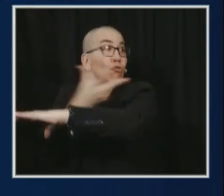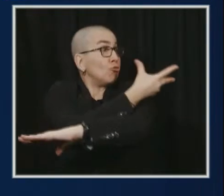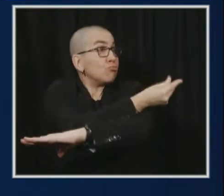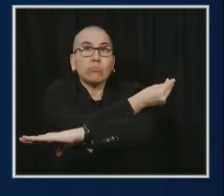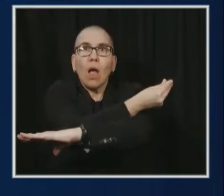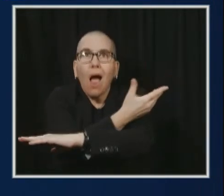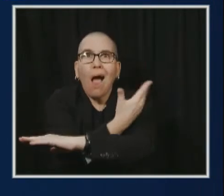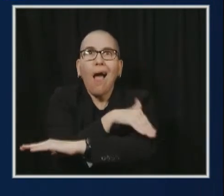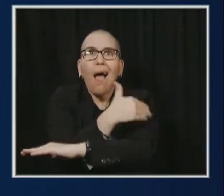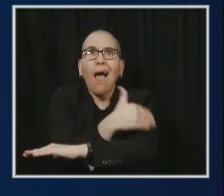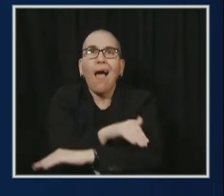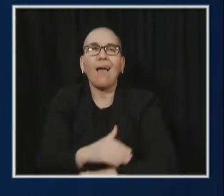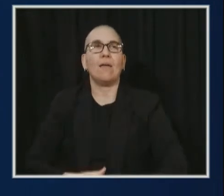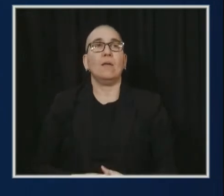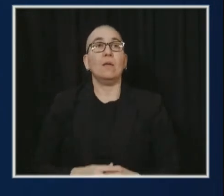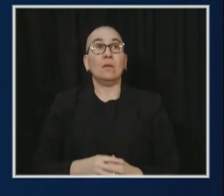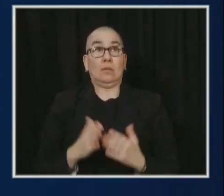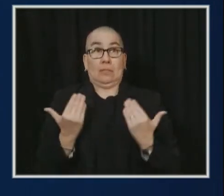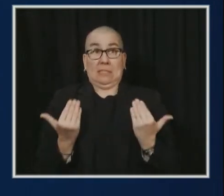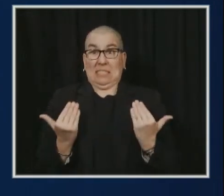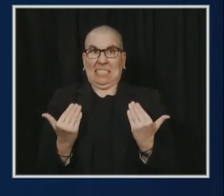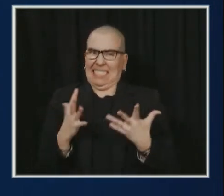thing, and here's how we're going to do it, Minnesota.